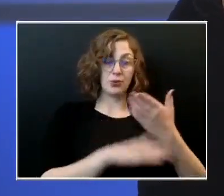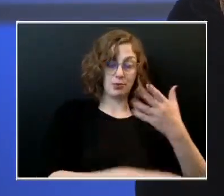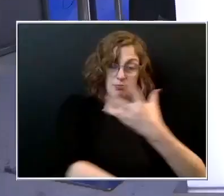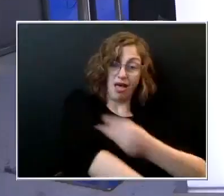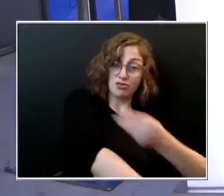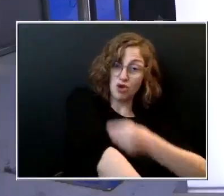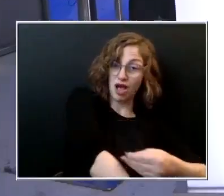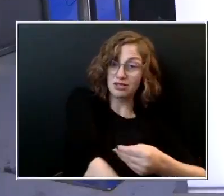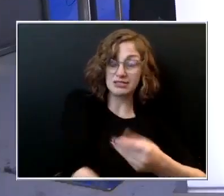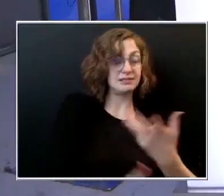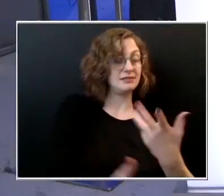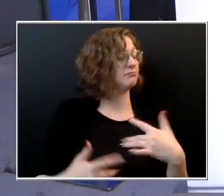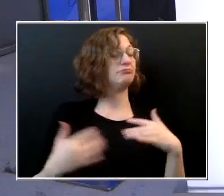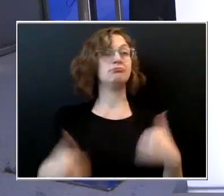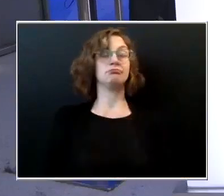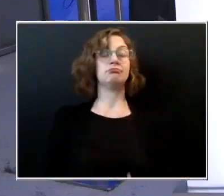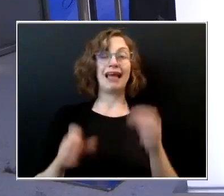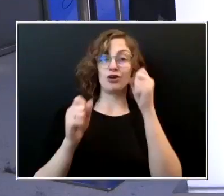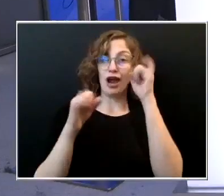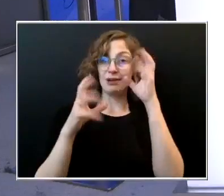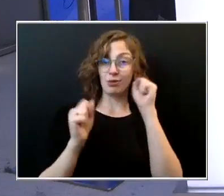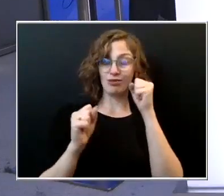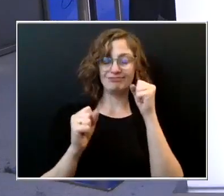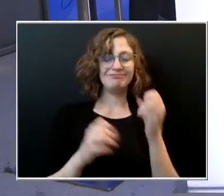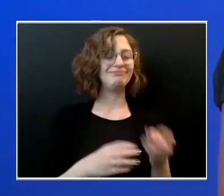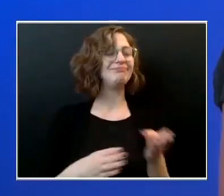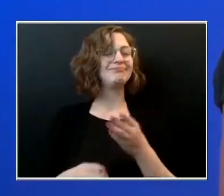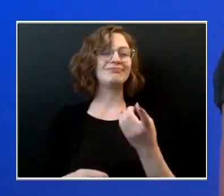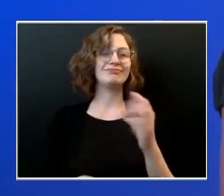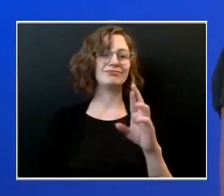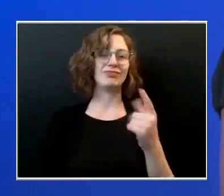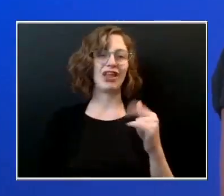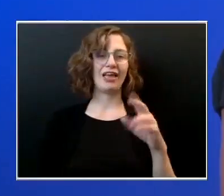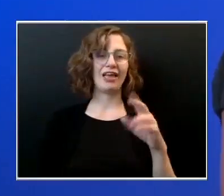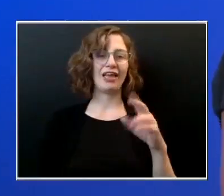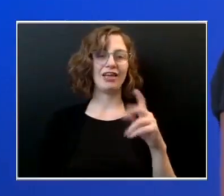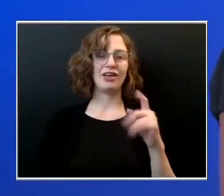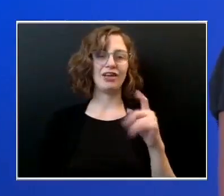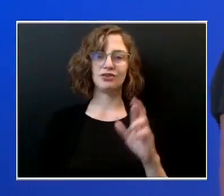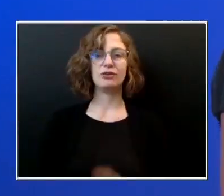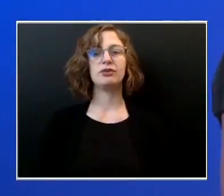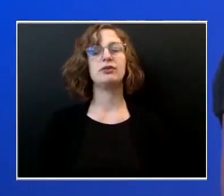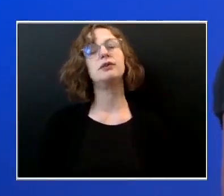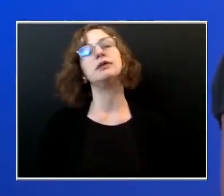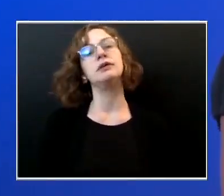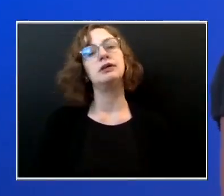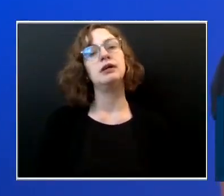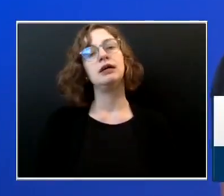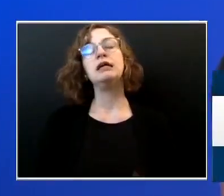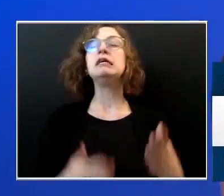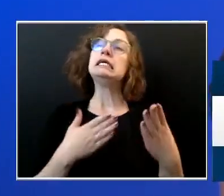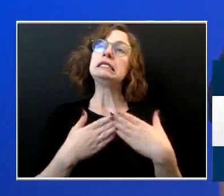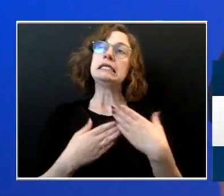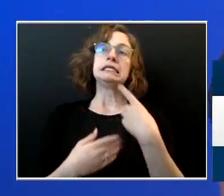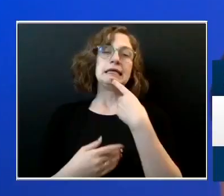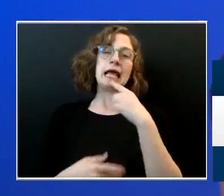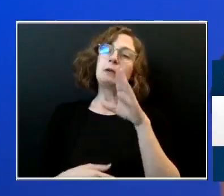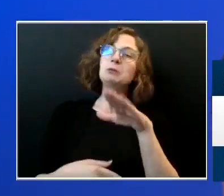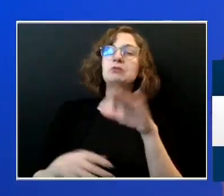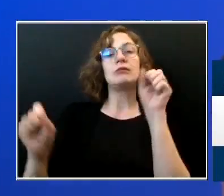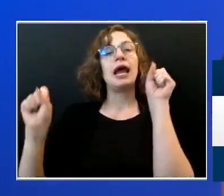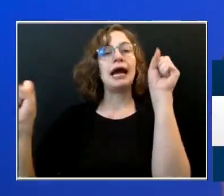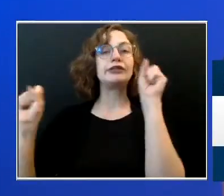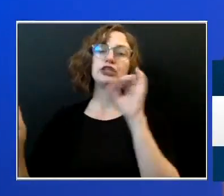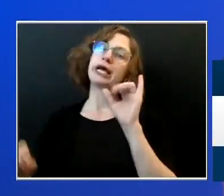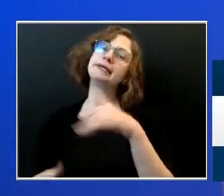tuned. All right. Dr. Geiger. So I think that, you know, it's easy to say that exercise is it's the best medicine, right?